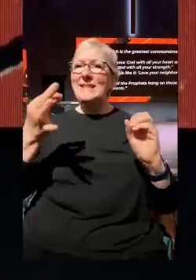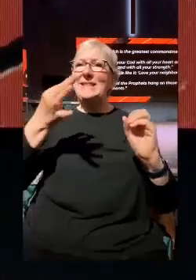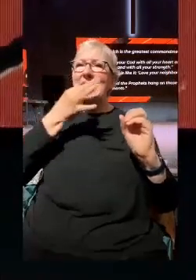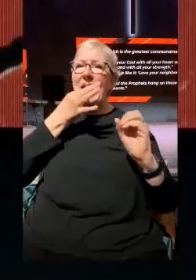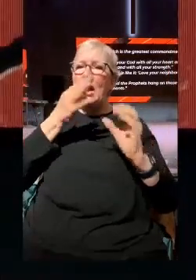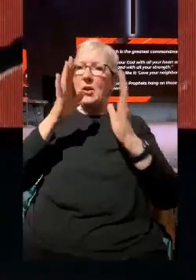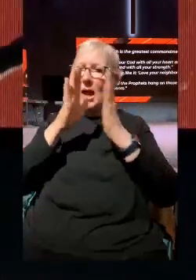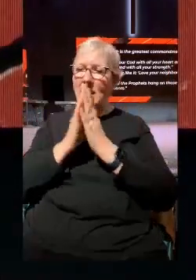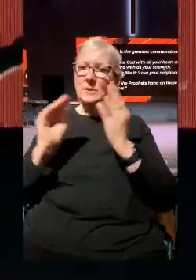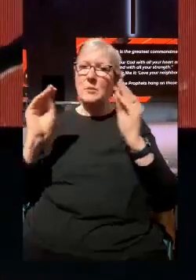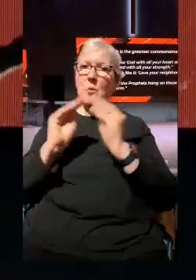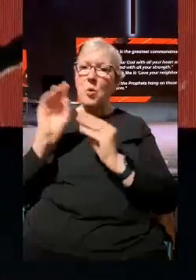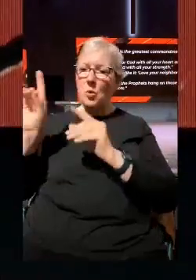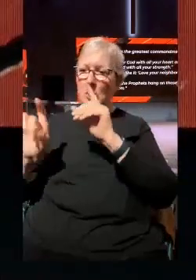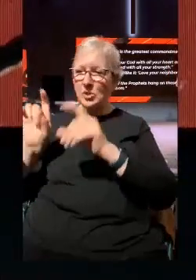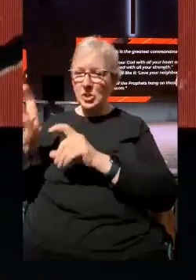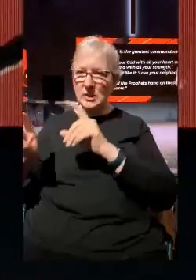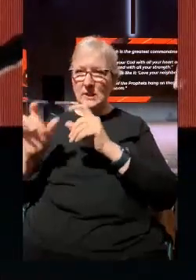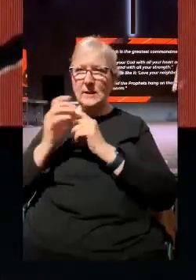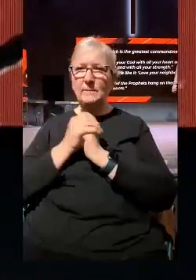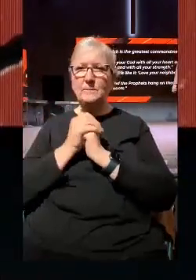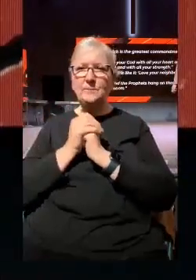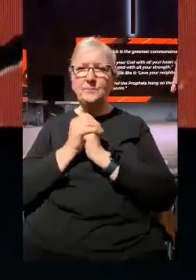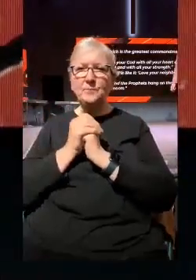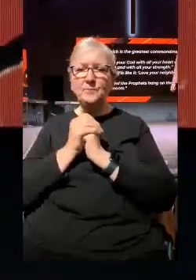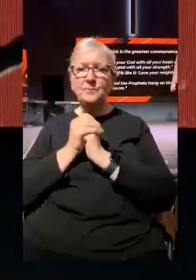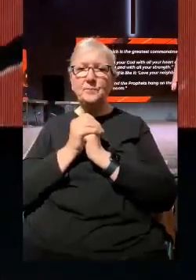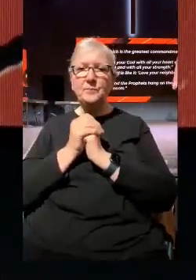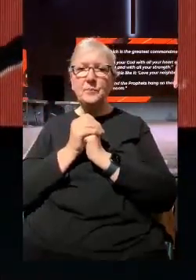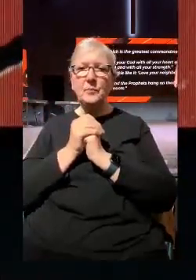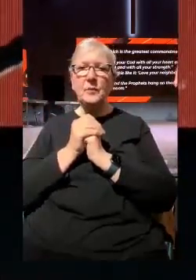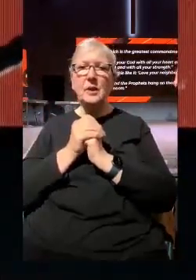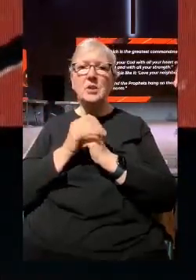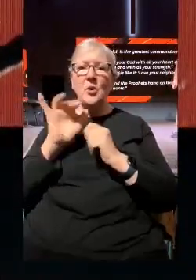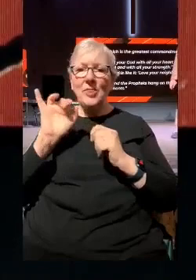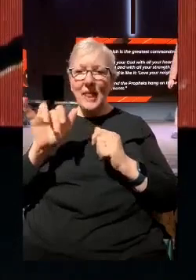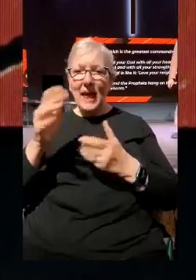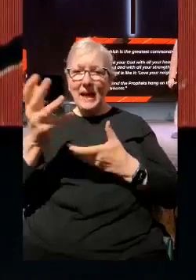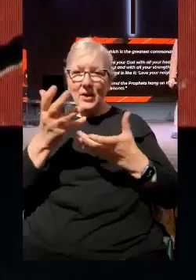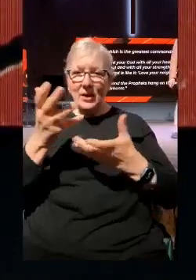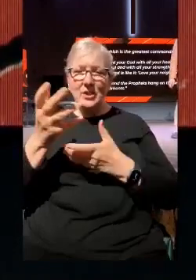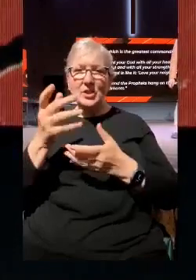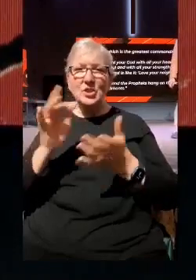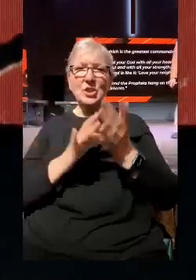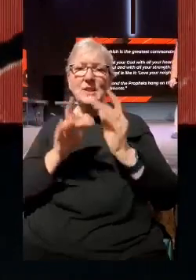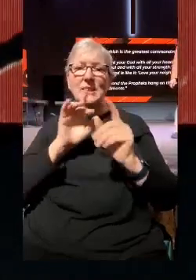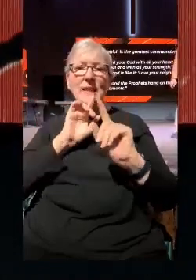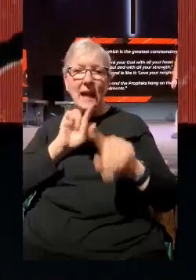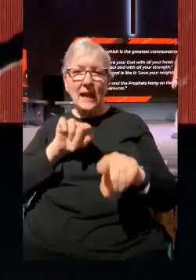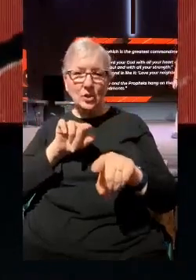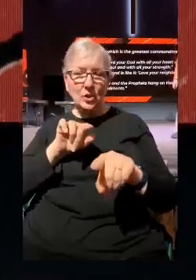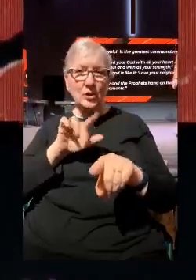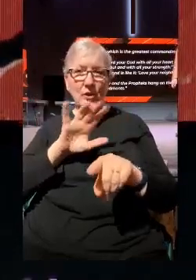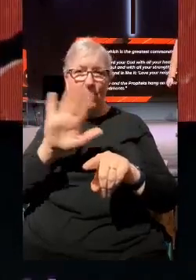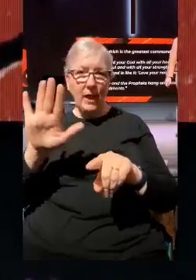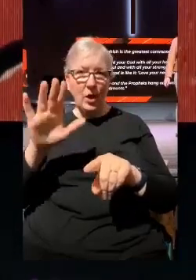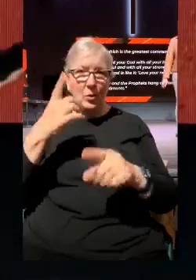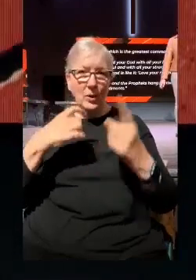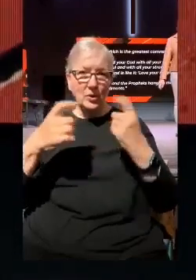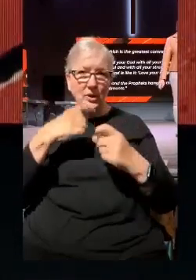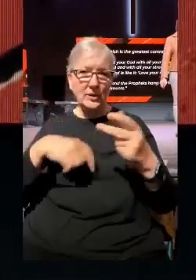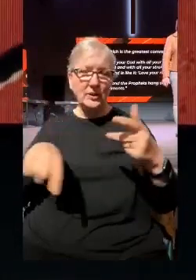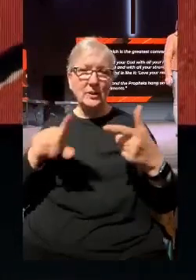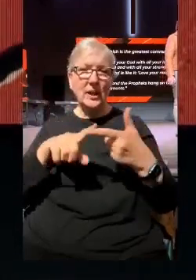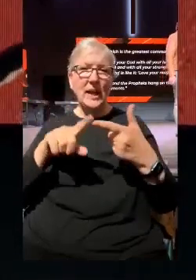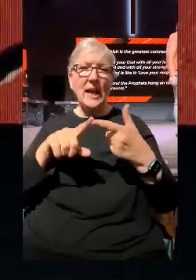questions. So I noticed a few things in this interaction. One, Jesus answers their questions with scripture. Two, he